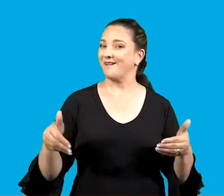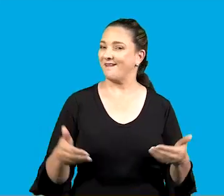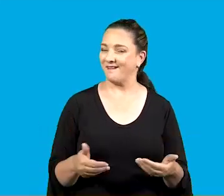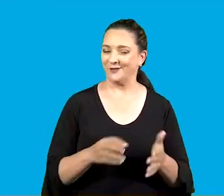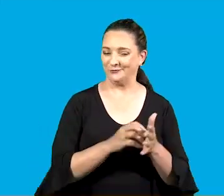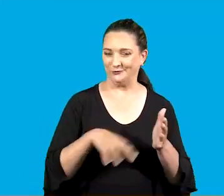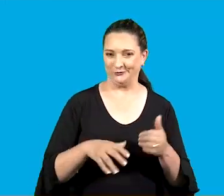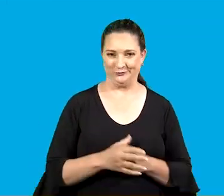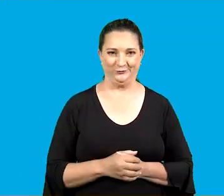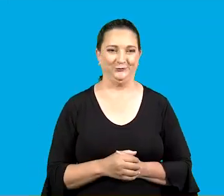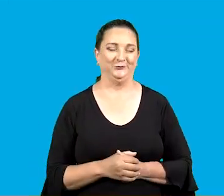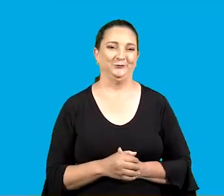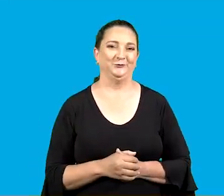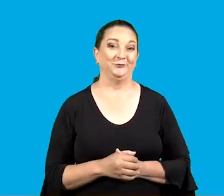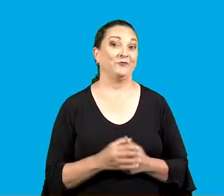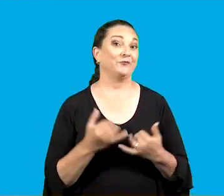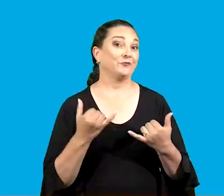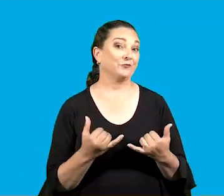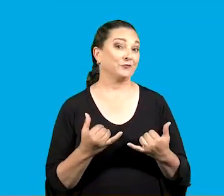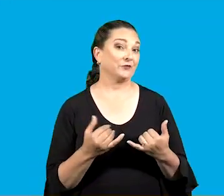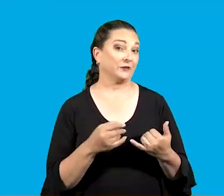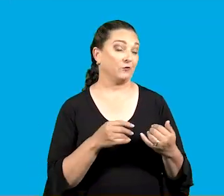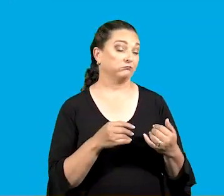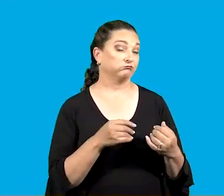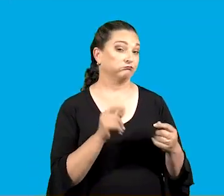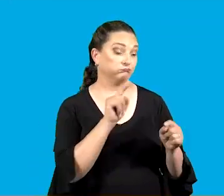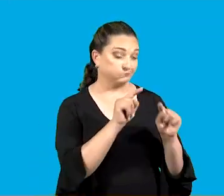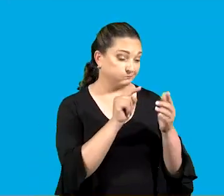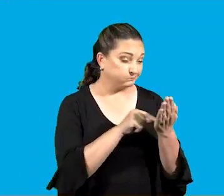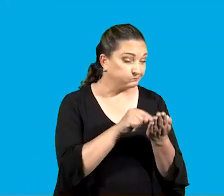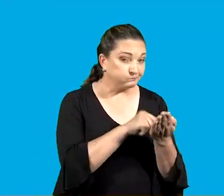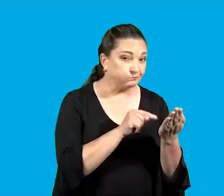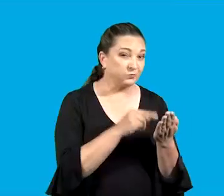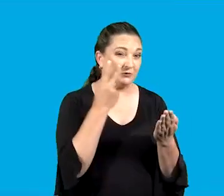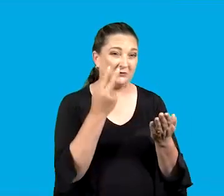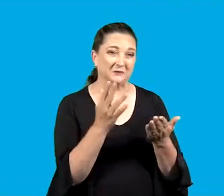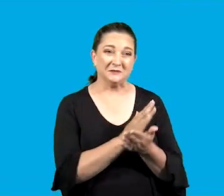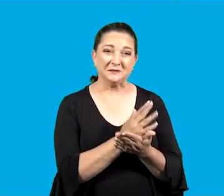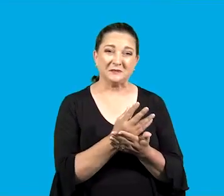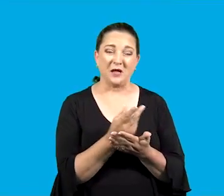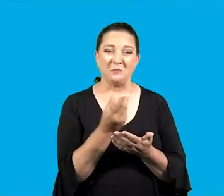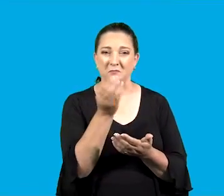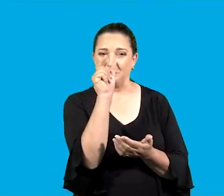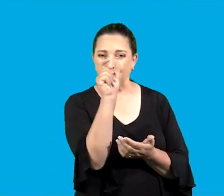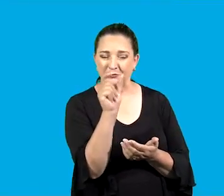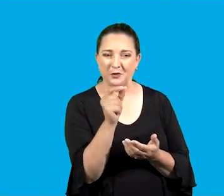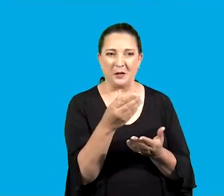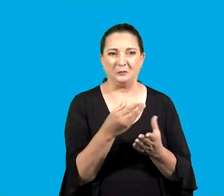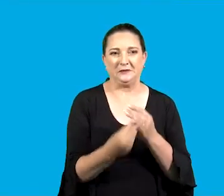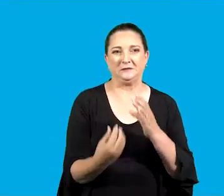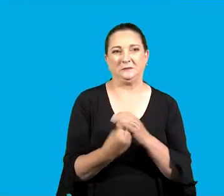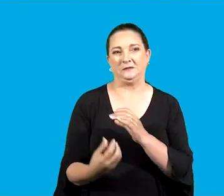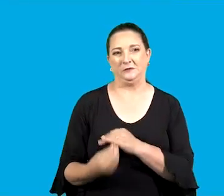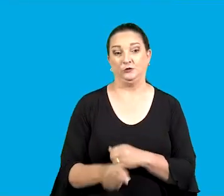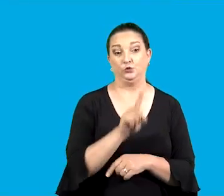Welcome back, dear learners, from the ad break. Now we are going to calculate certain missing amounts. Here we have 1 up to 4,